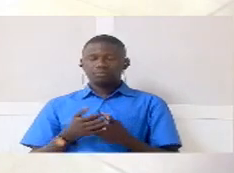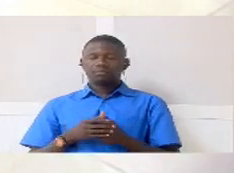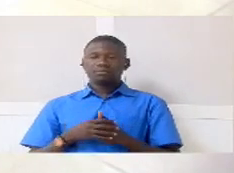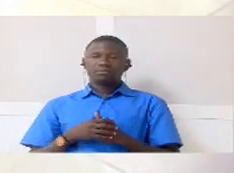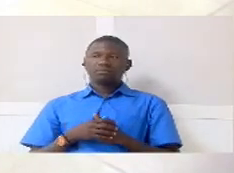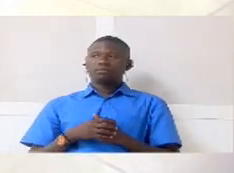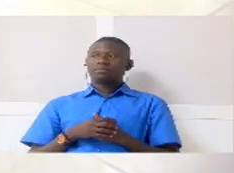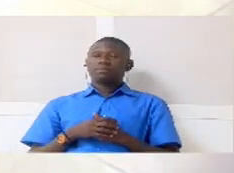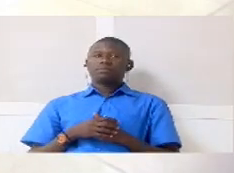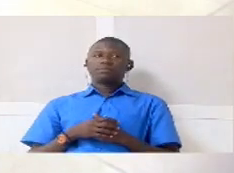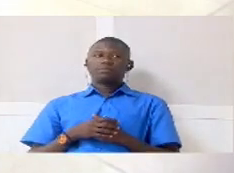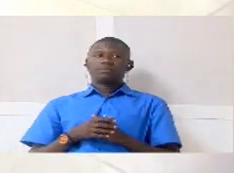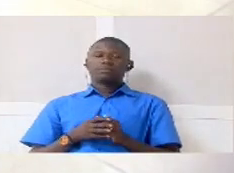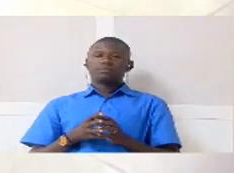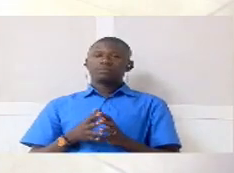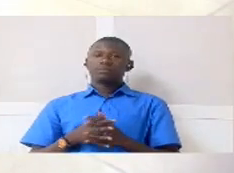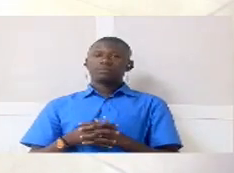Jerejef.